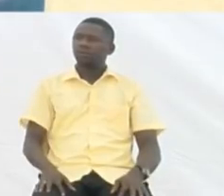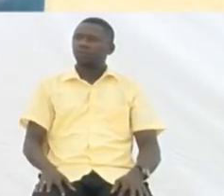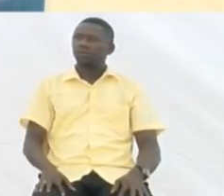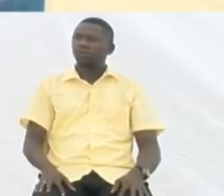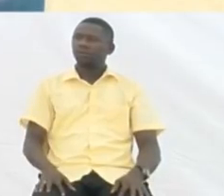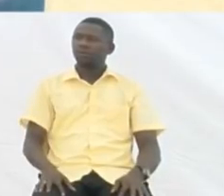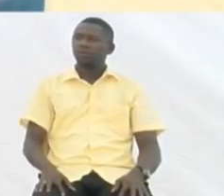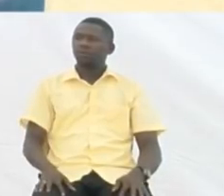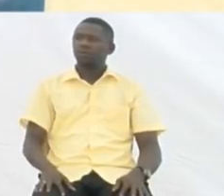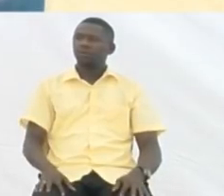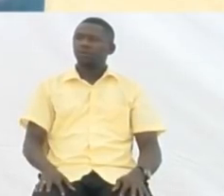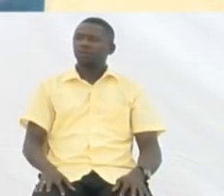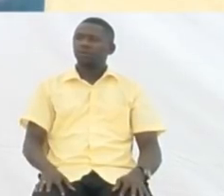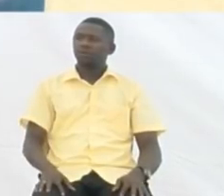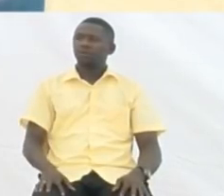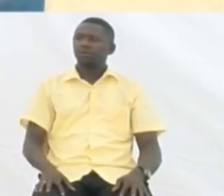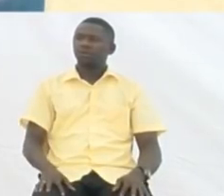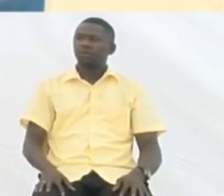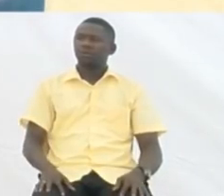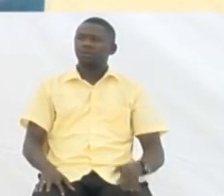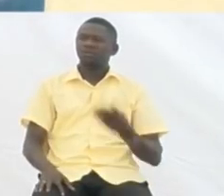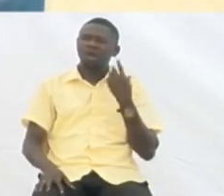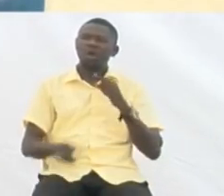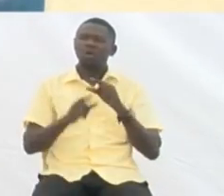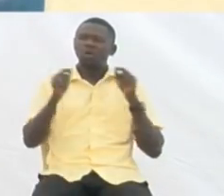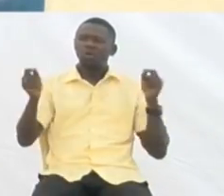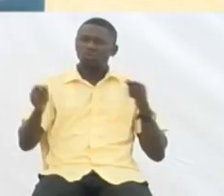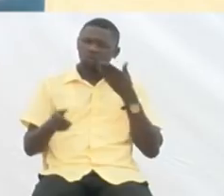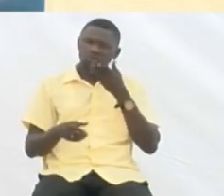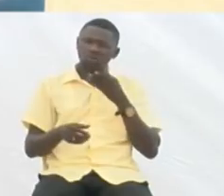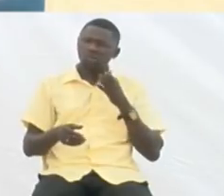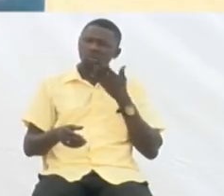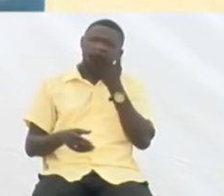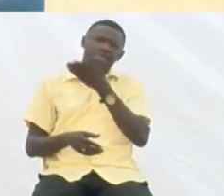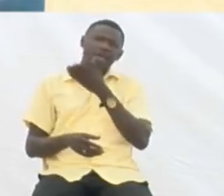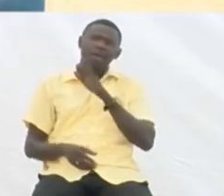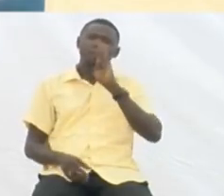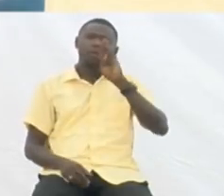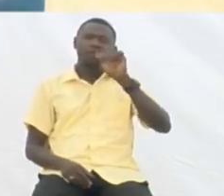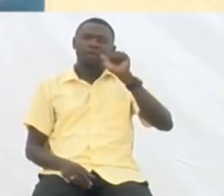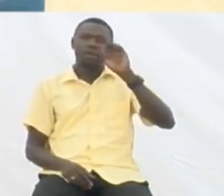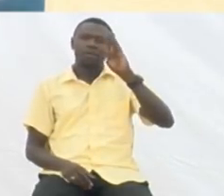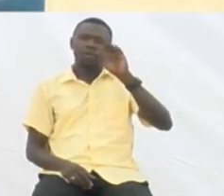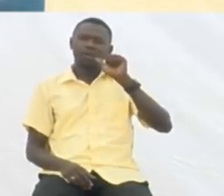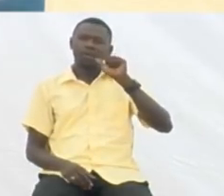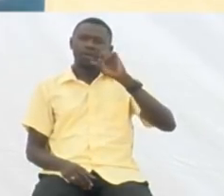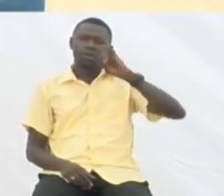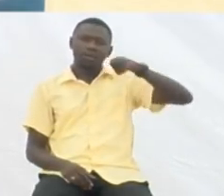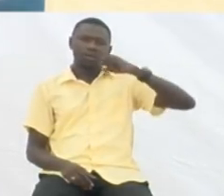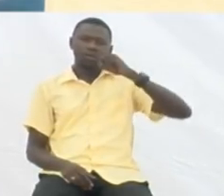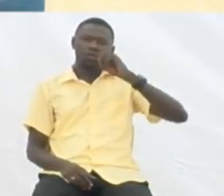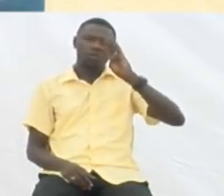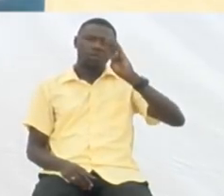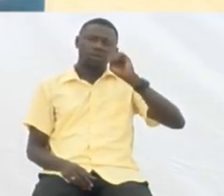For how long were you at Baba Job's house? Yewati jelle ke Baba Job la bungoto je.